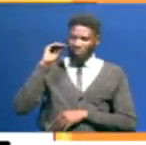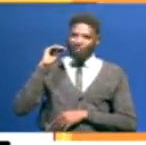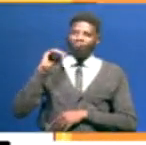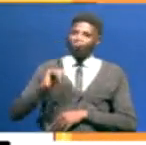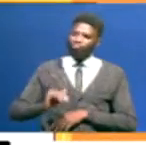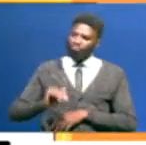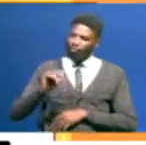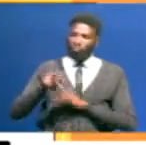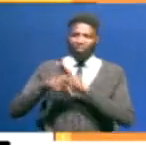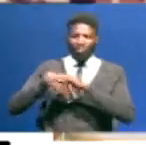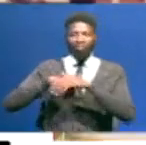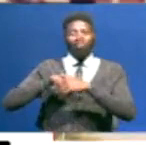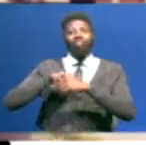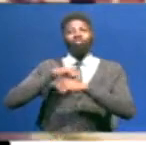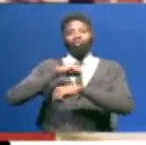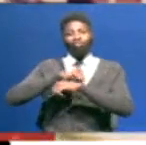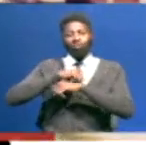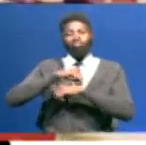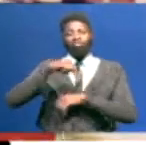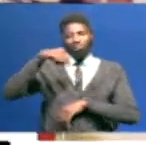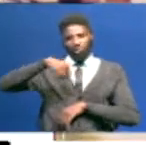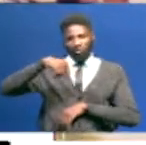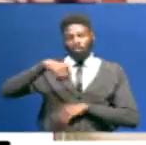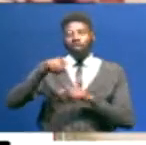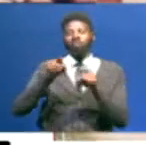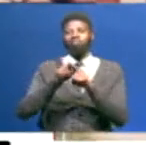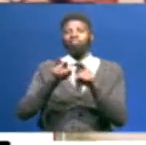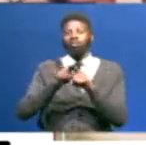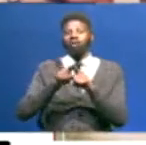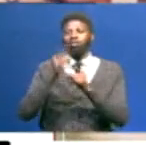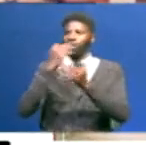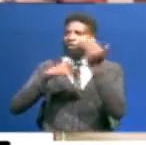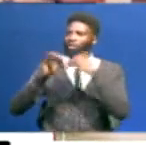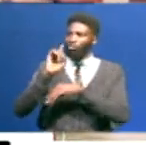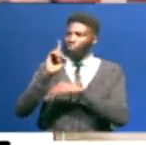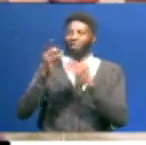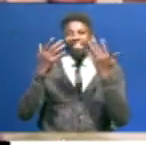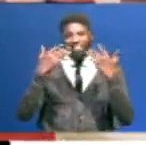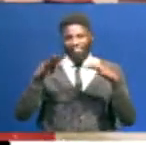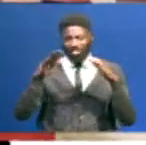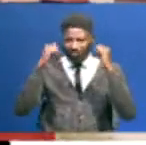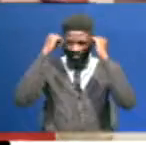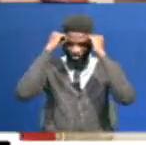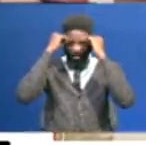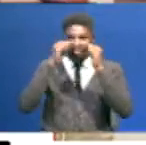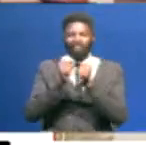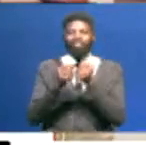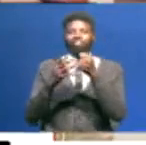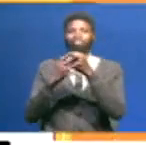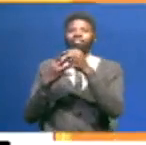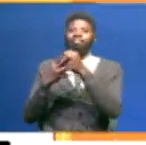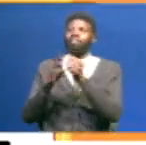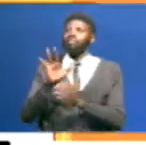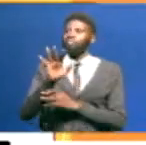education here. I went to the University of Nairobi, right, and graduated in 1995 mm-hmm. As a medical doctor. And right. Did